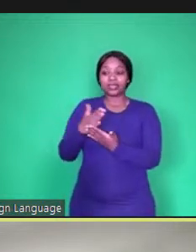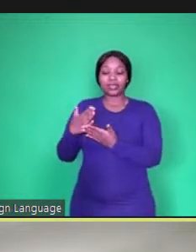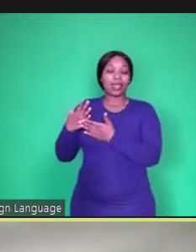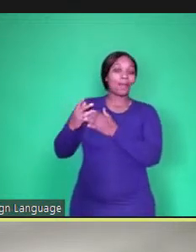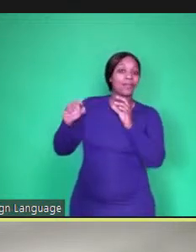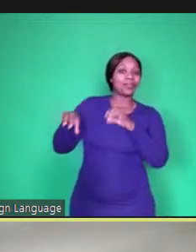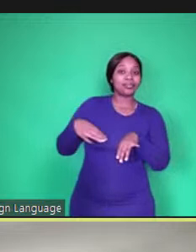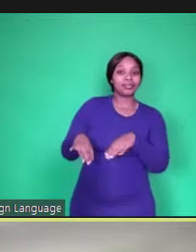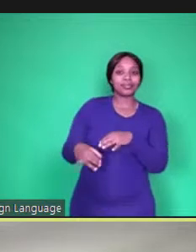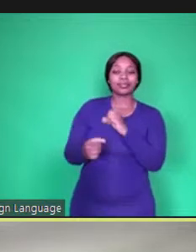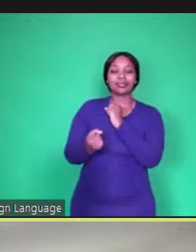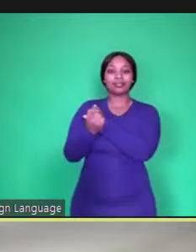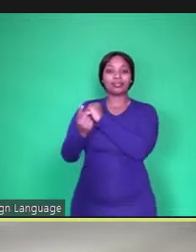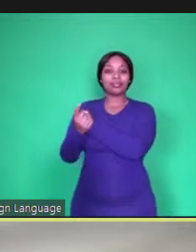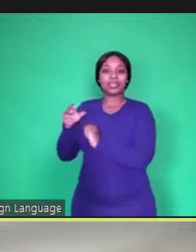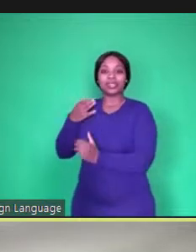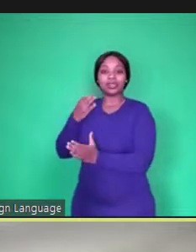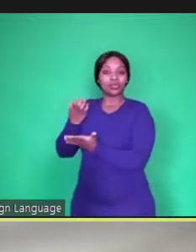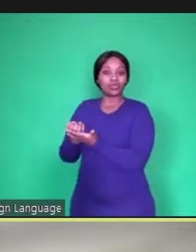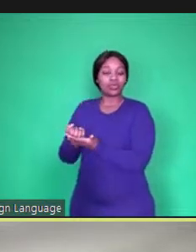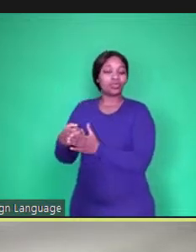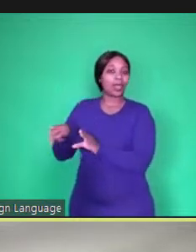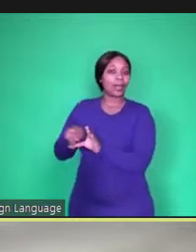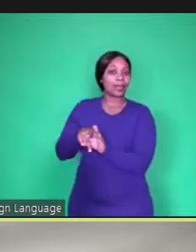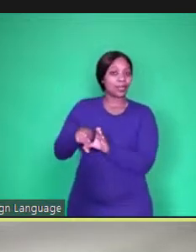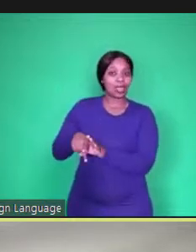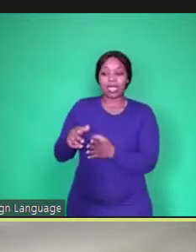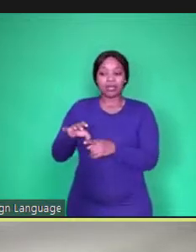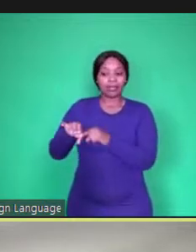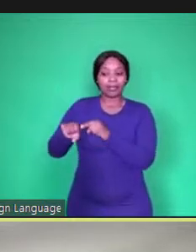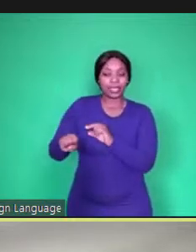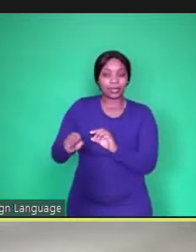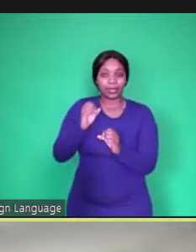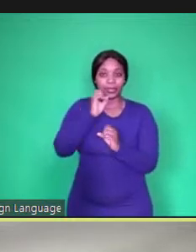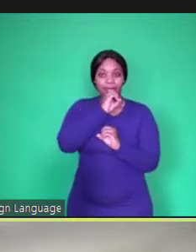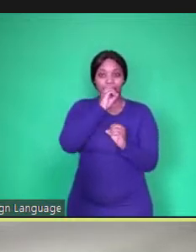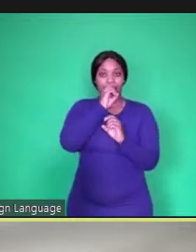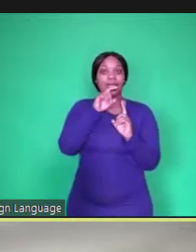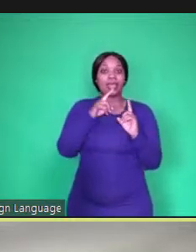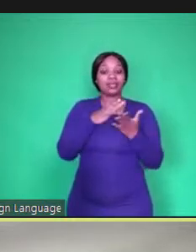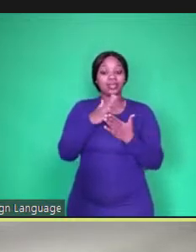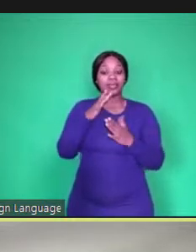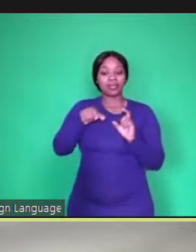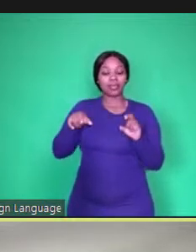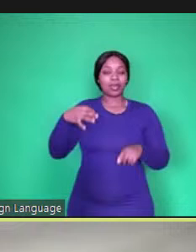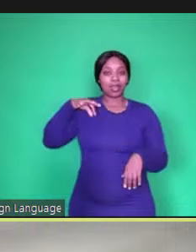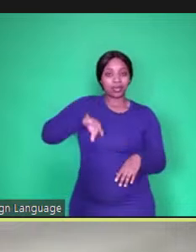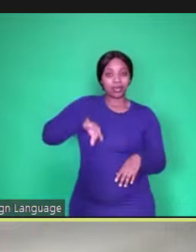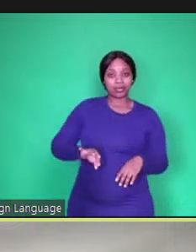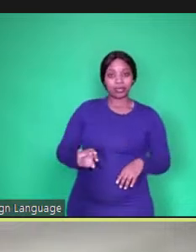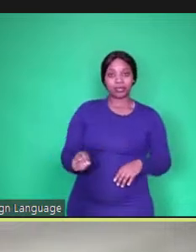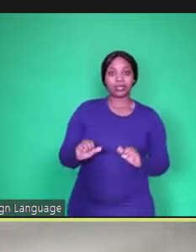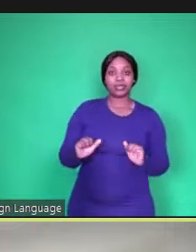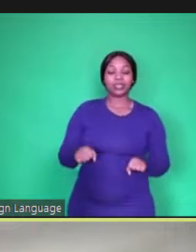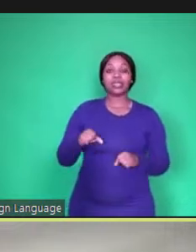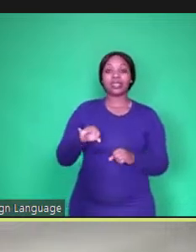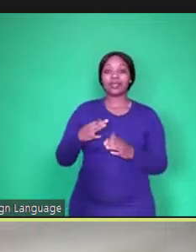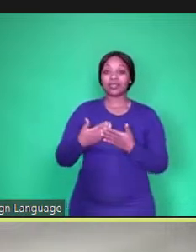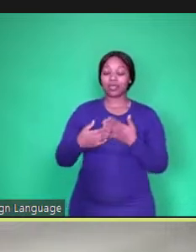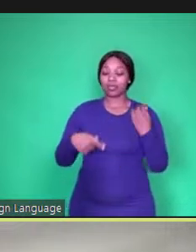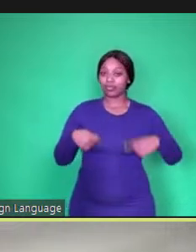data. People could be remitting their income. And just to note, if you relax the assumptions around moving from a rural